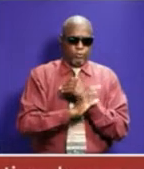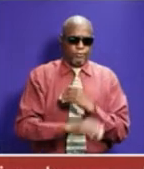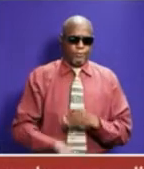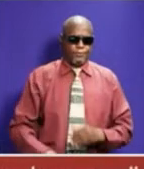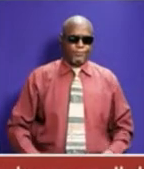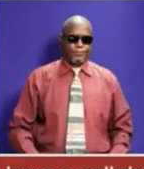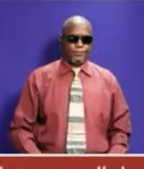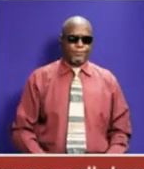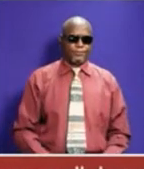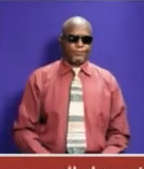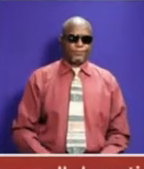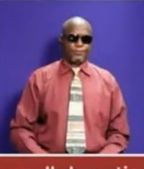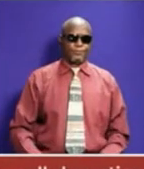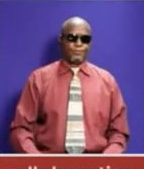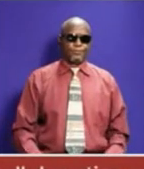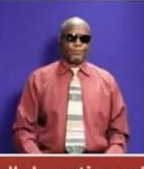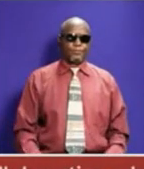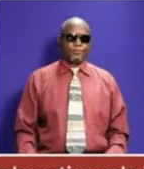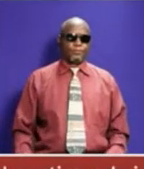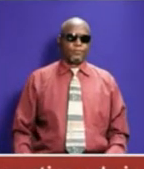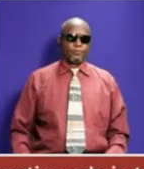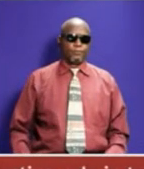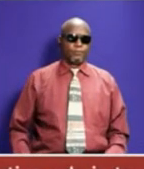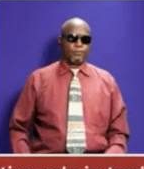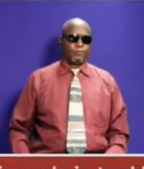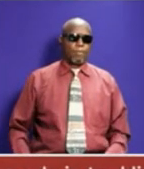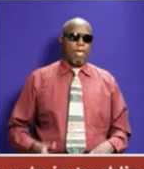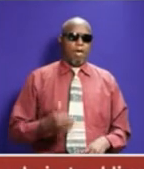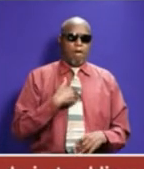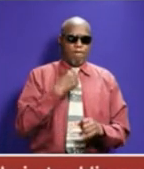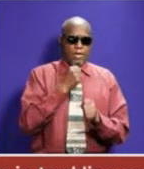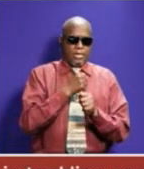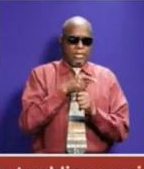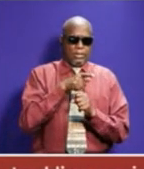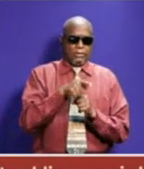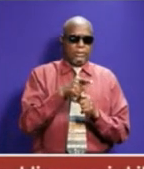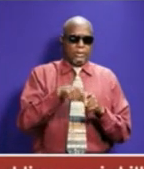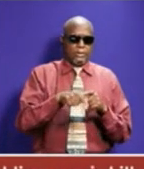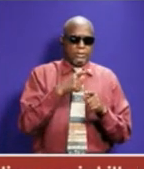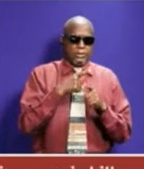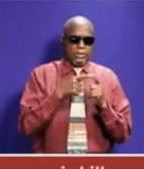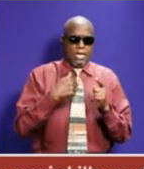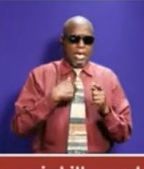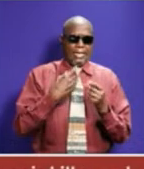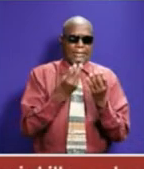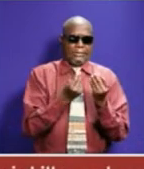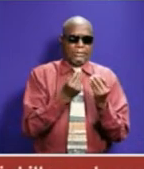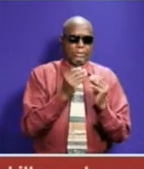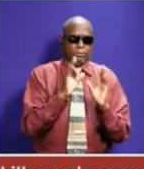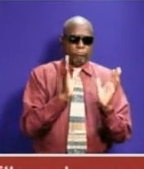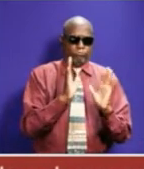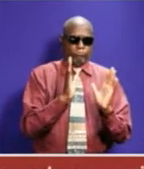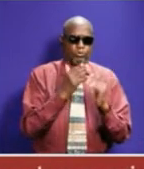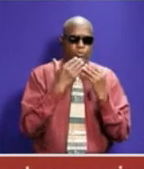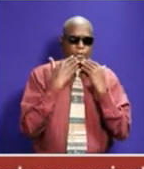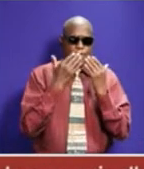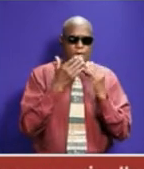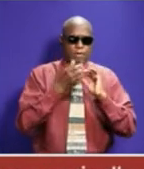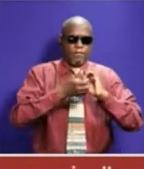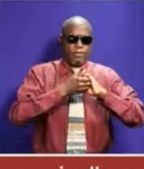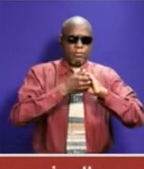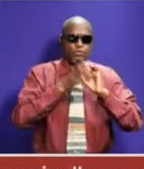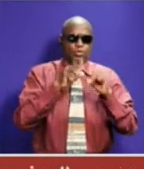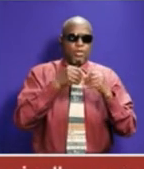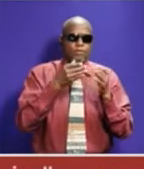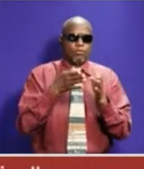Actually, we've done this for 6 months. It hasn't been easy. We thank the federation for giving coaches and referees as well